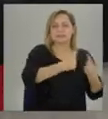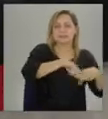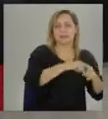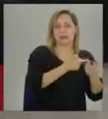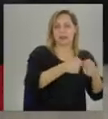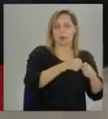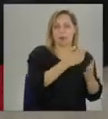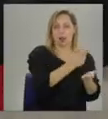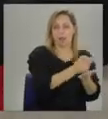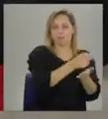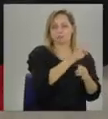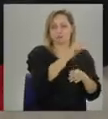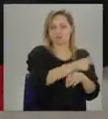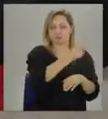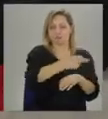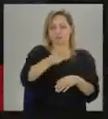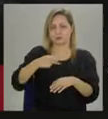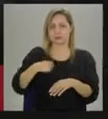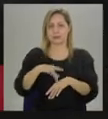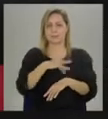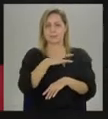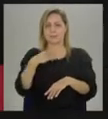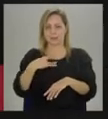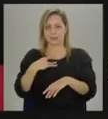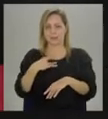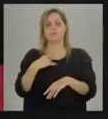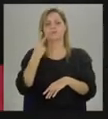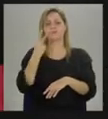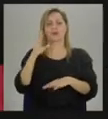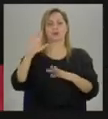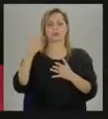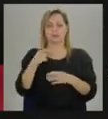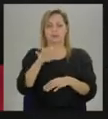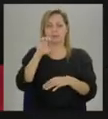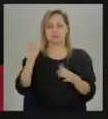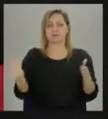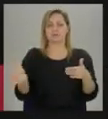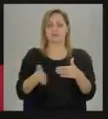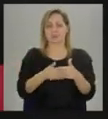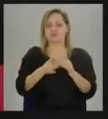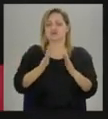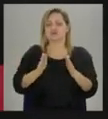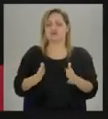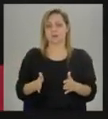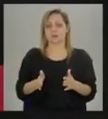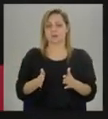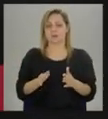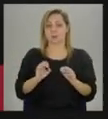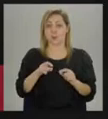All the medical staff urge other nations to see what's happening and lock their nations down right now or face